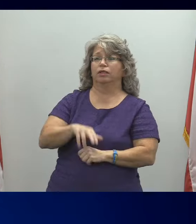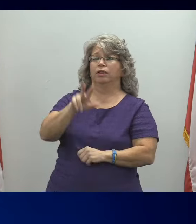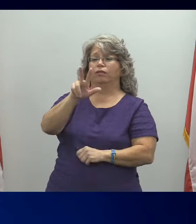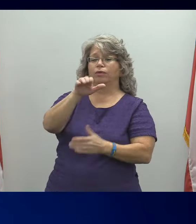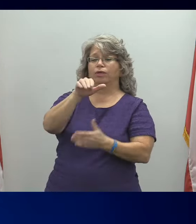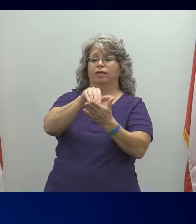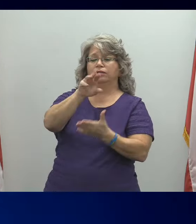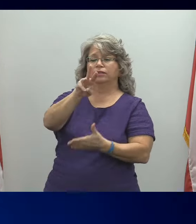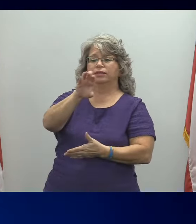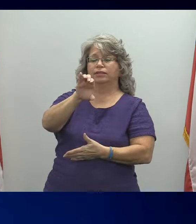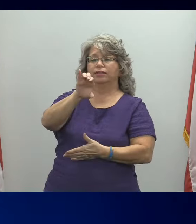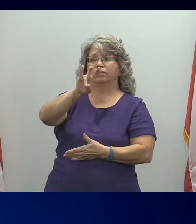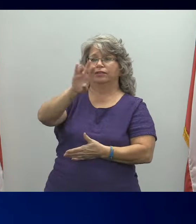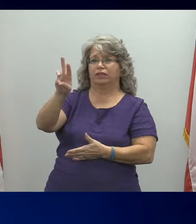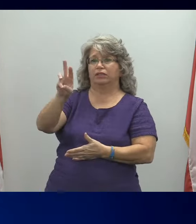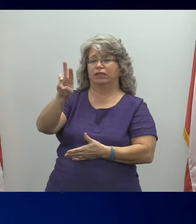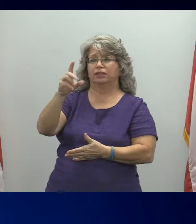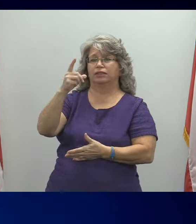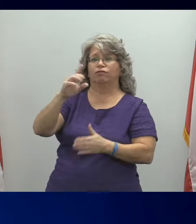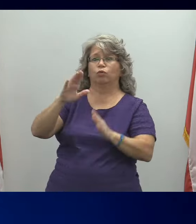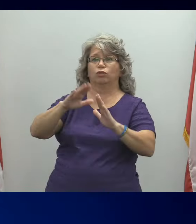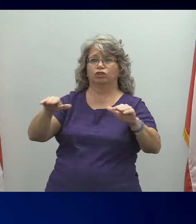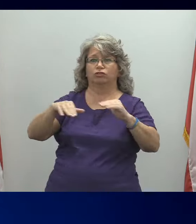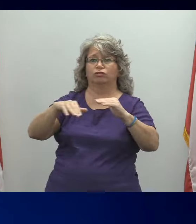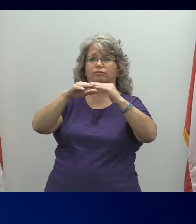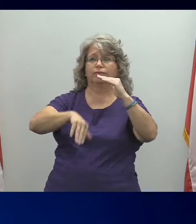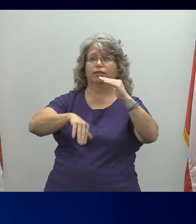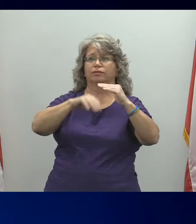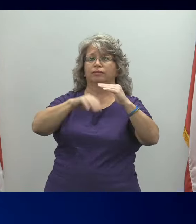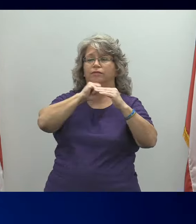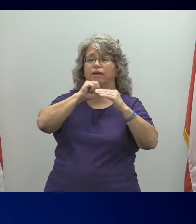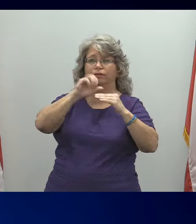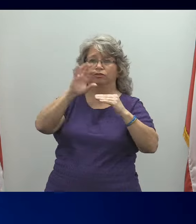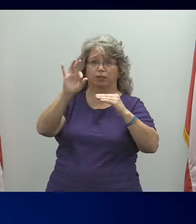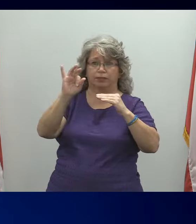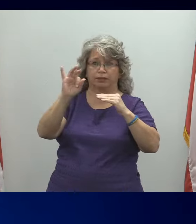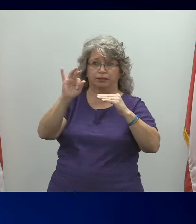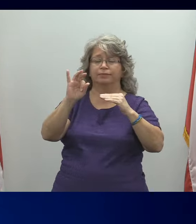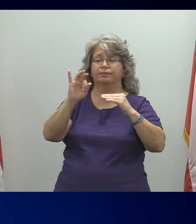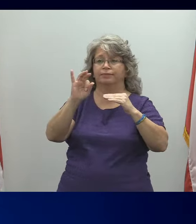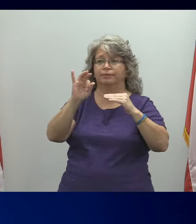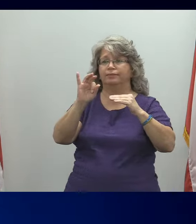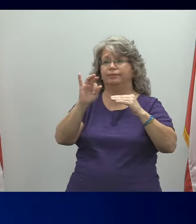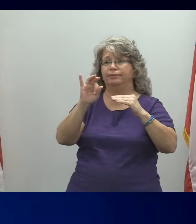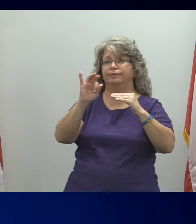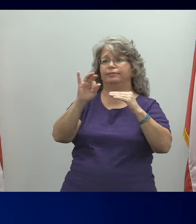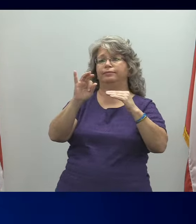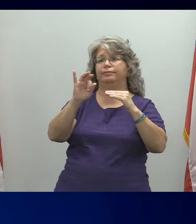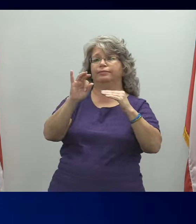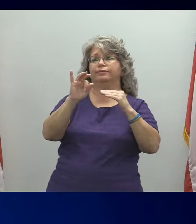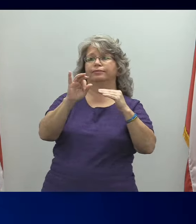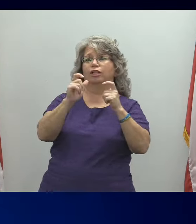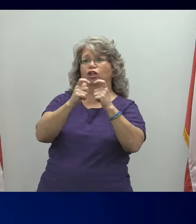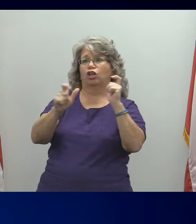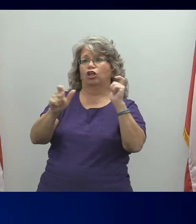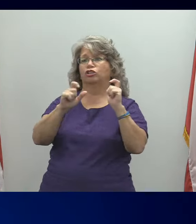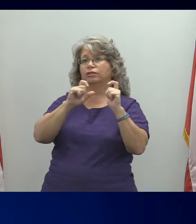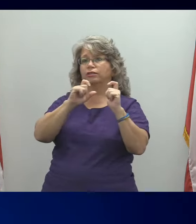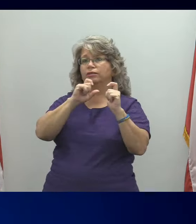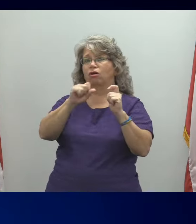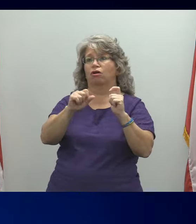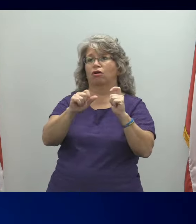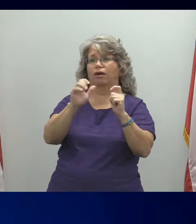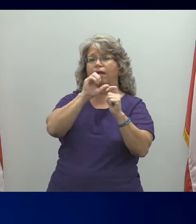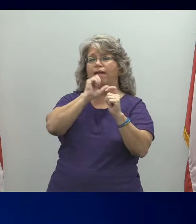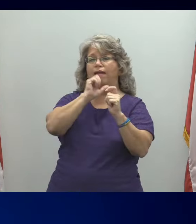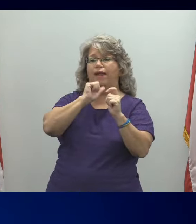3,676 pediatric cases. So the largest number of cases are in that age group 0 to 19.